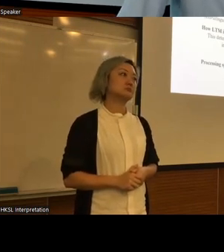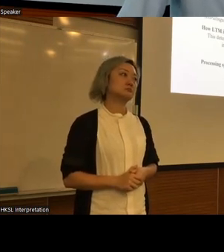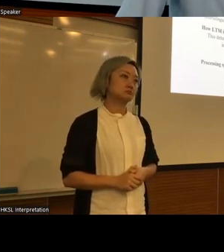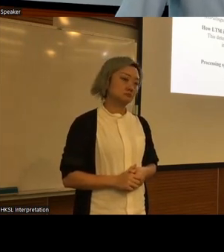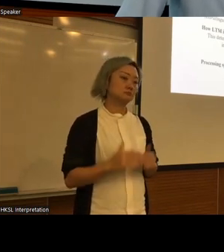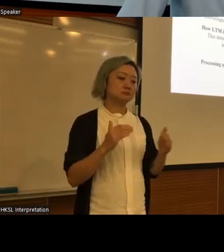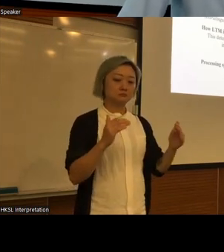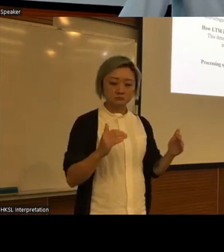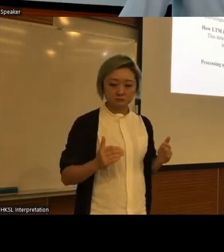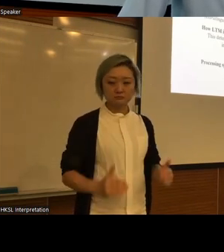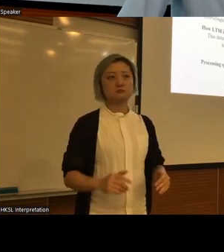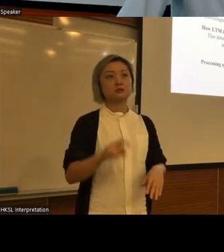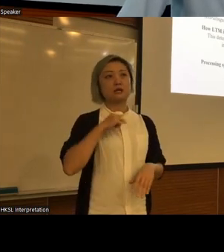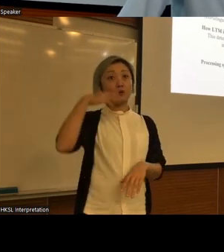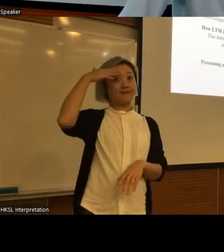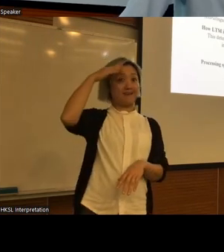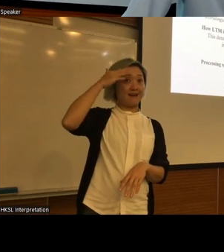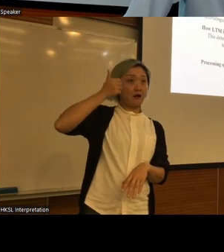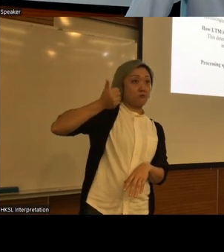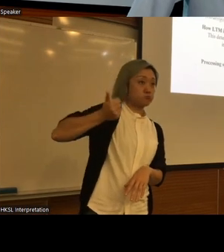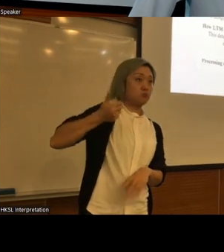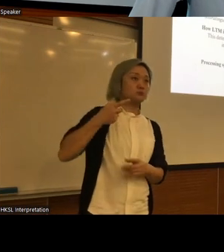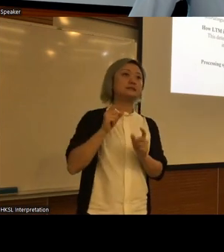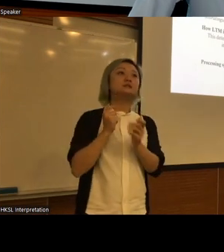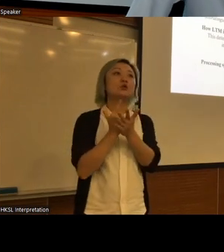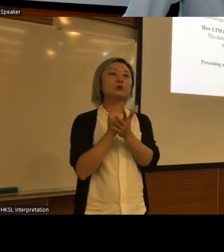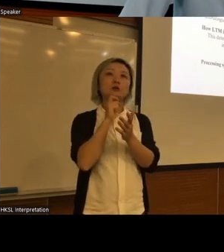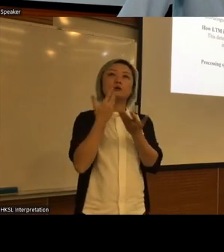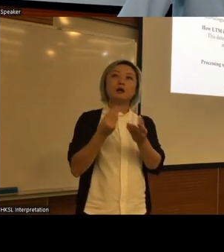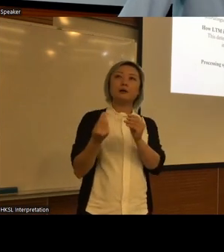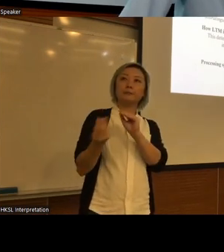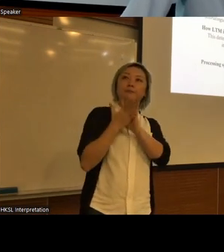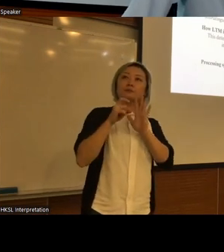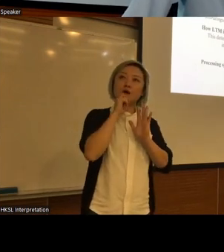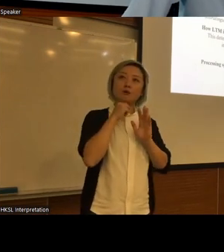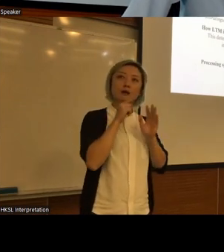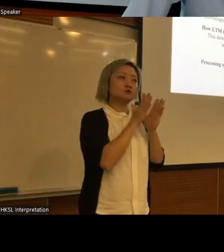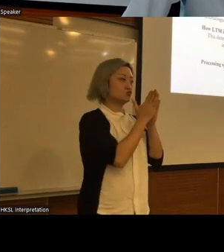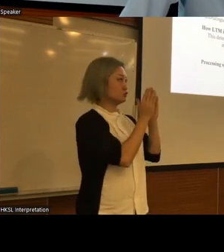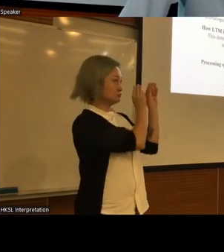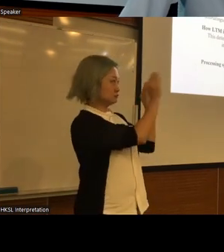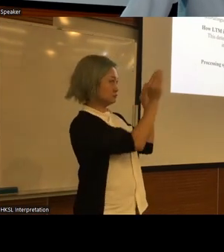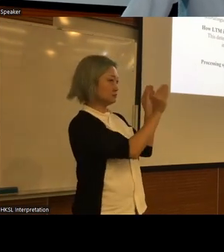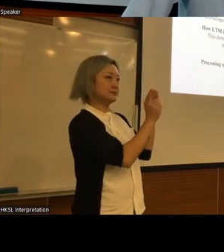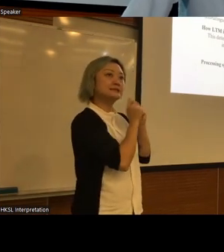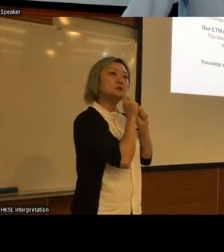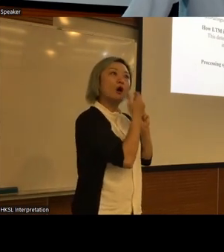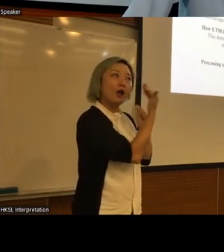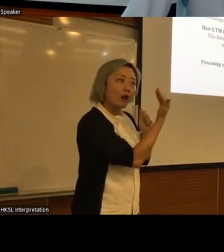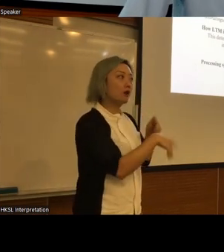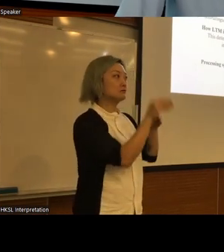Comprehension availability depends, again, on how much linguistic information is in long-term memory, how long-term memory